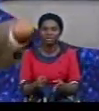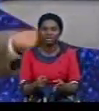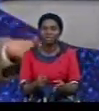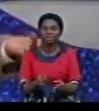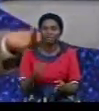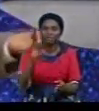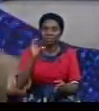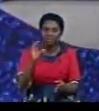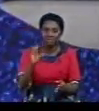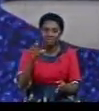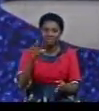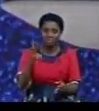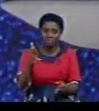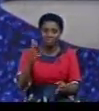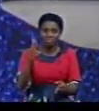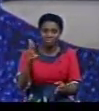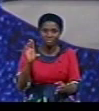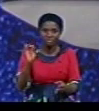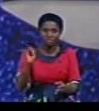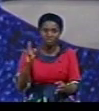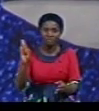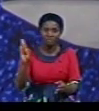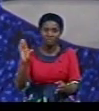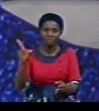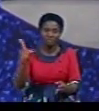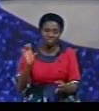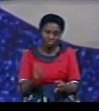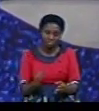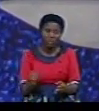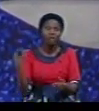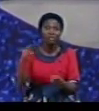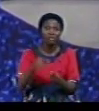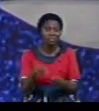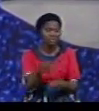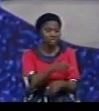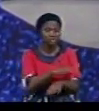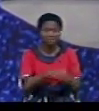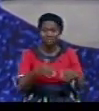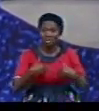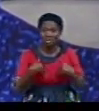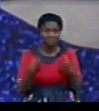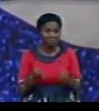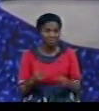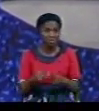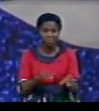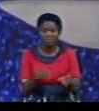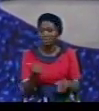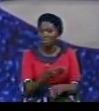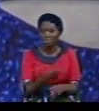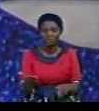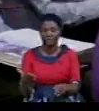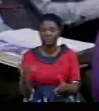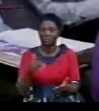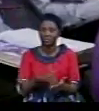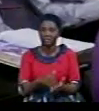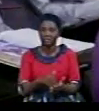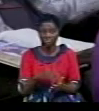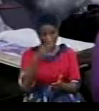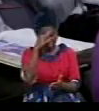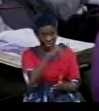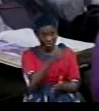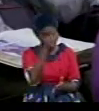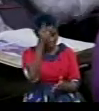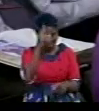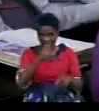have any strengths any power to do anything anymore you cannot touch you like that